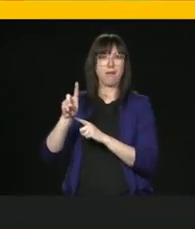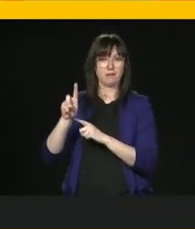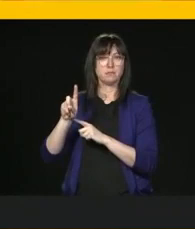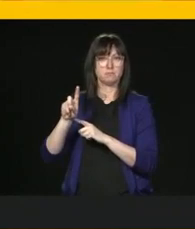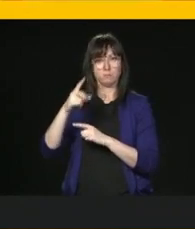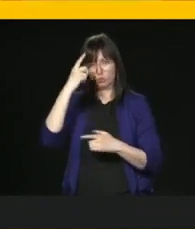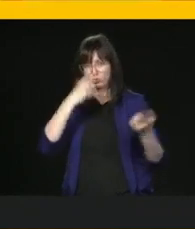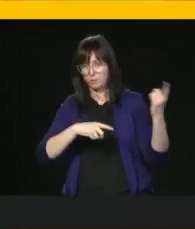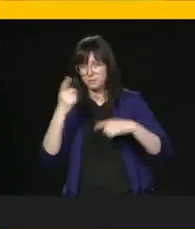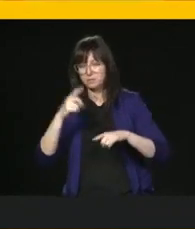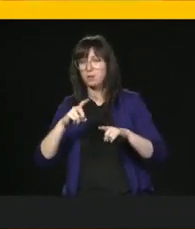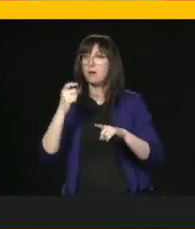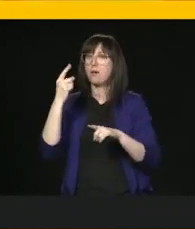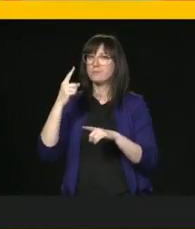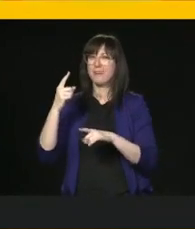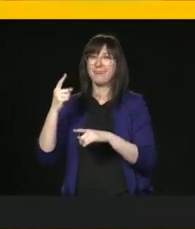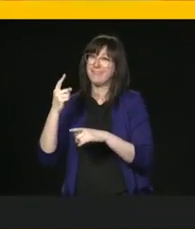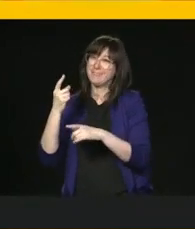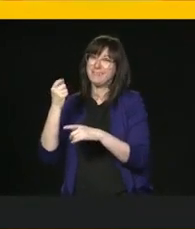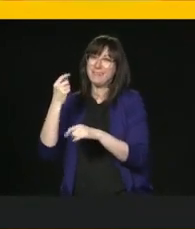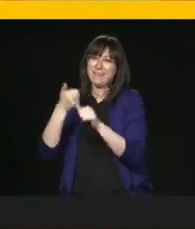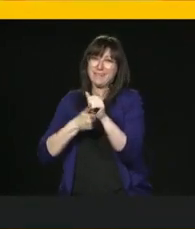for different health professional groups.